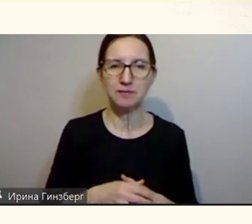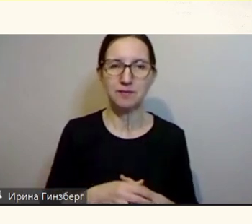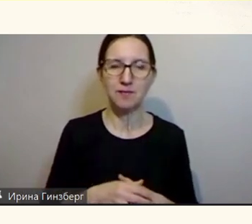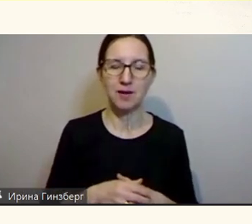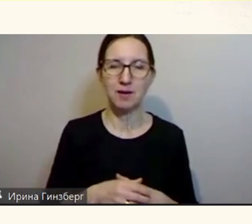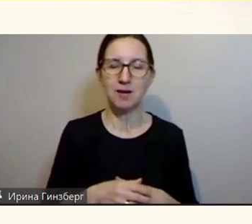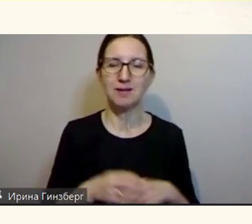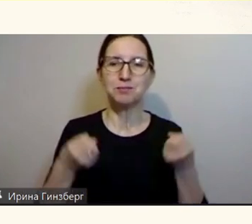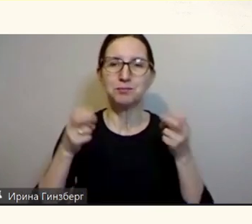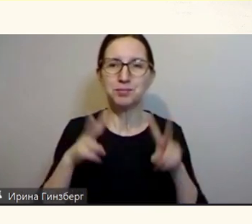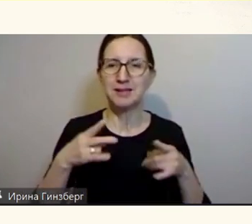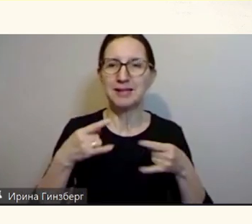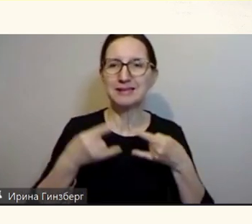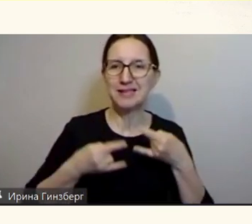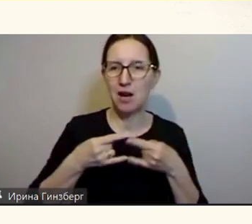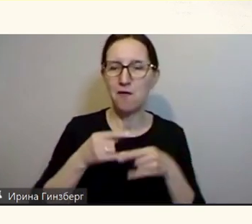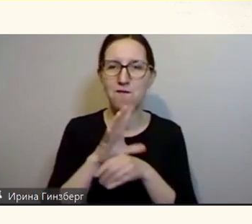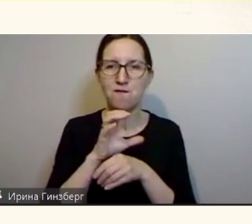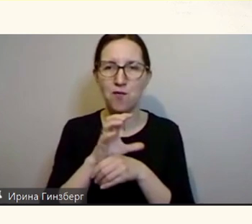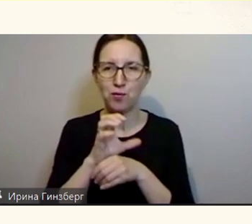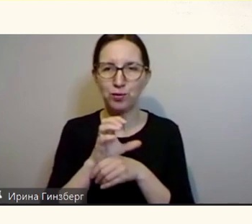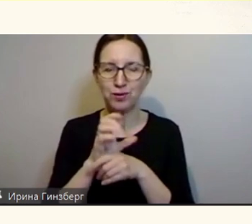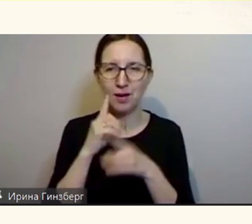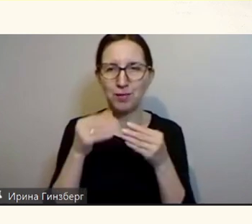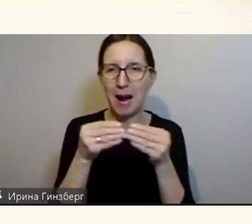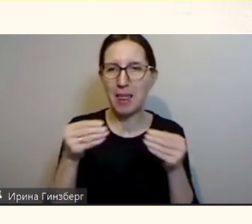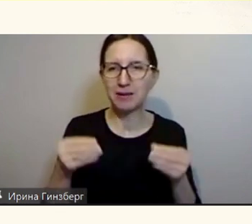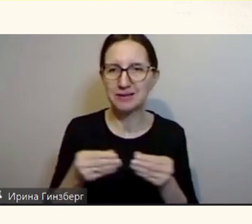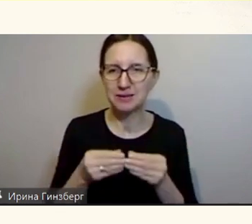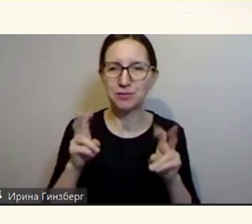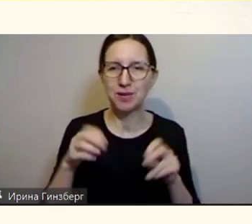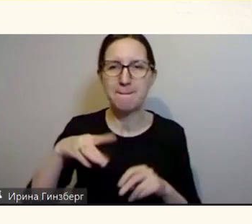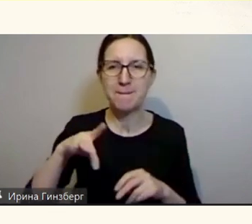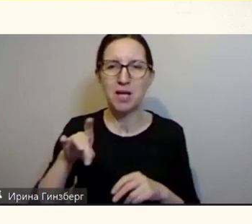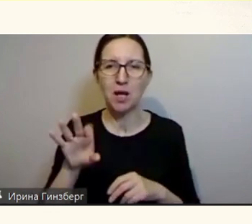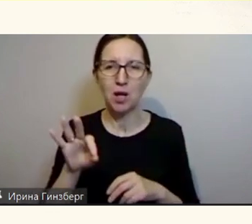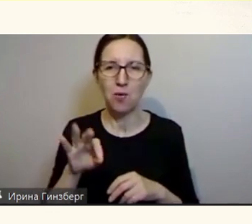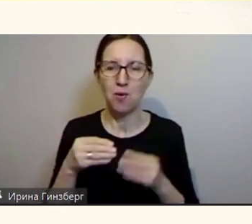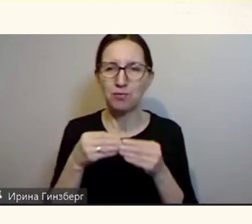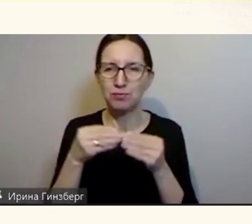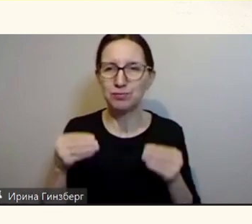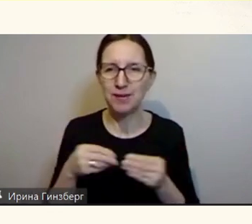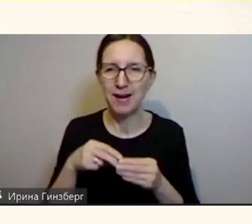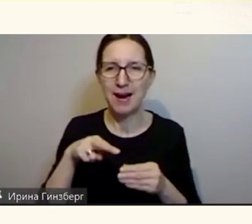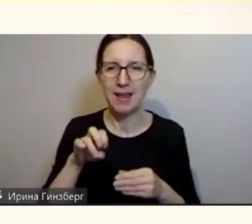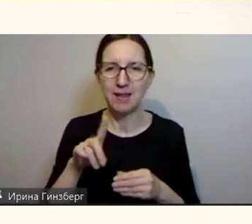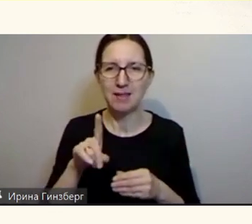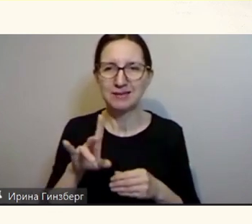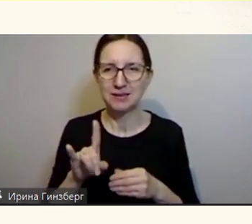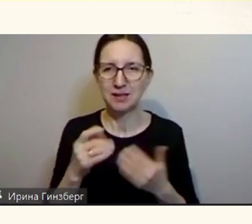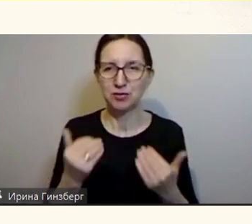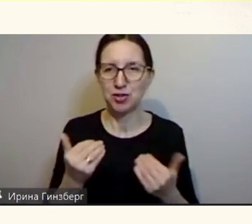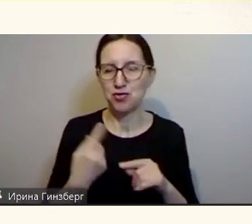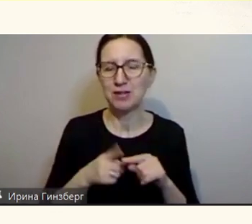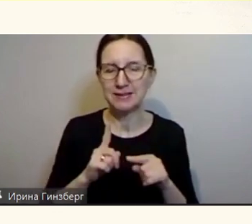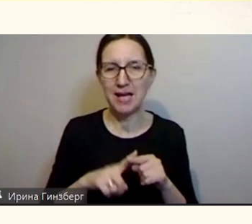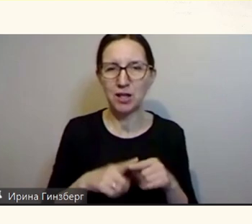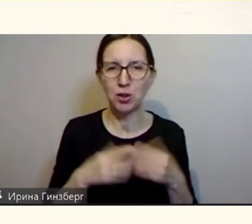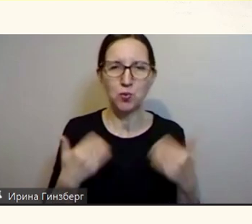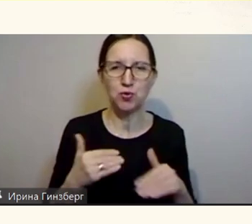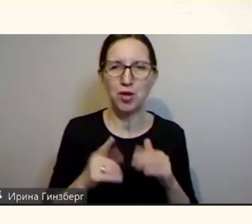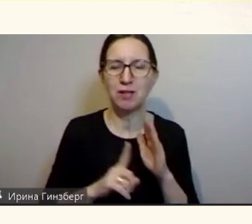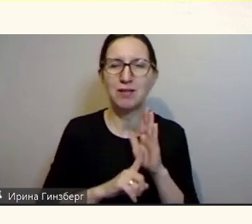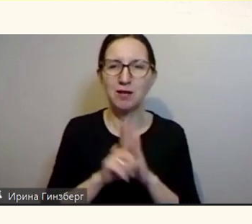I think that was actually where the beginning of the frame is, where these people are standing. And so